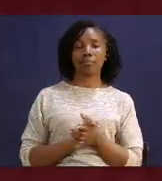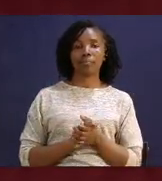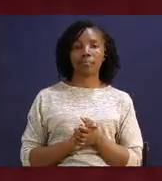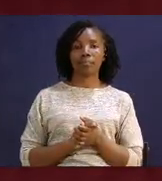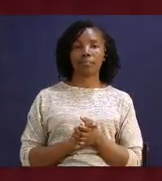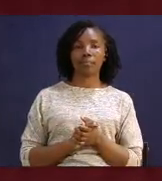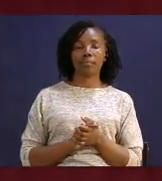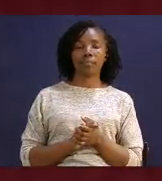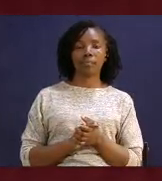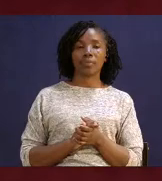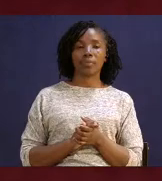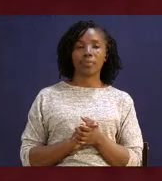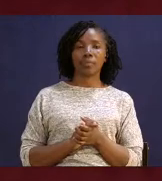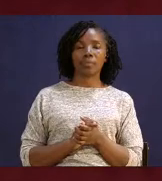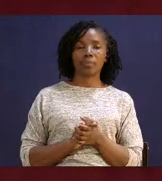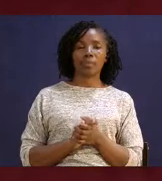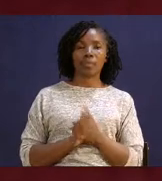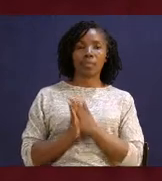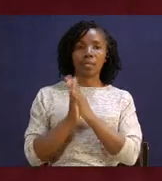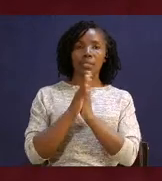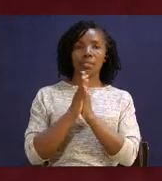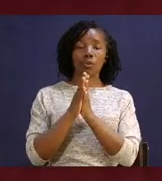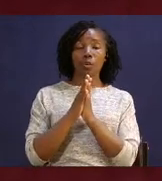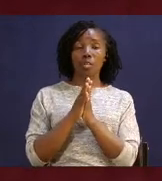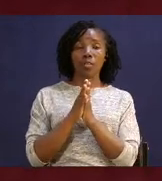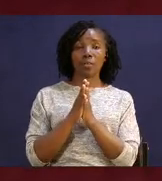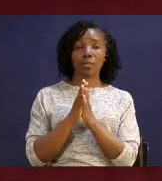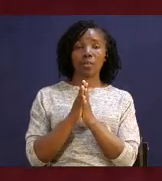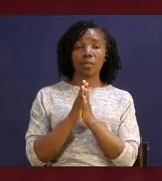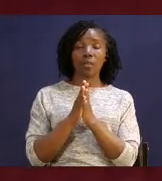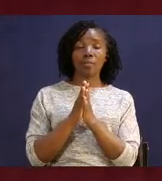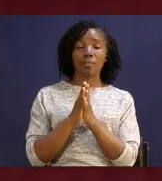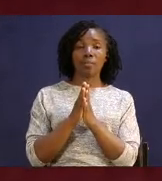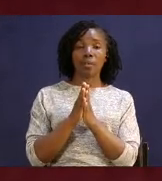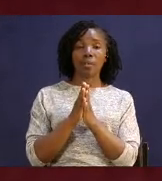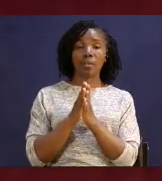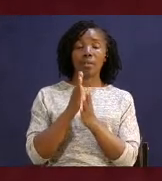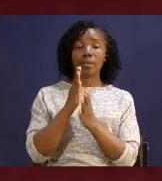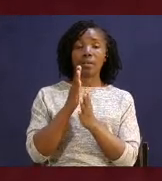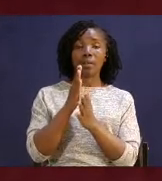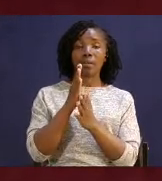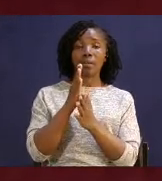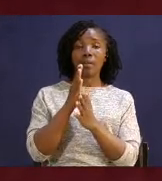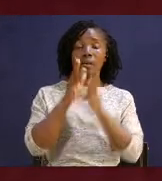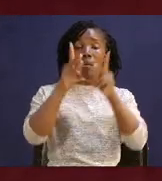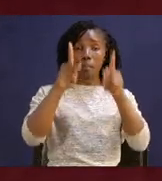Have you ever heard of people who, when they can get a jackpot, 2 million jackpot, boom.